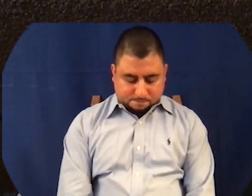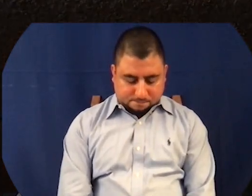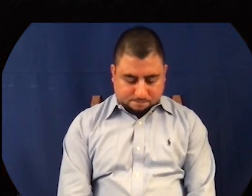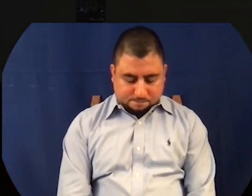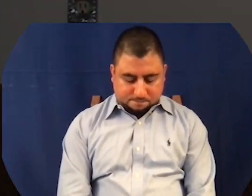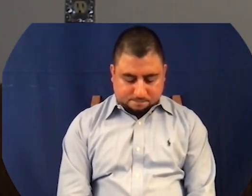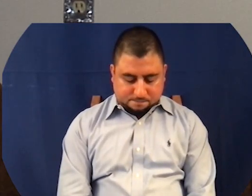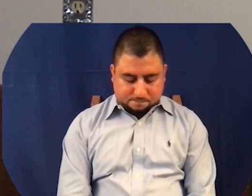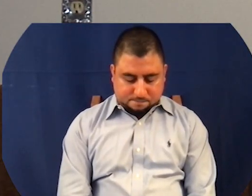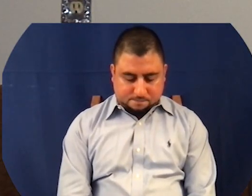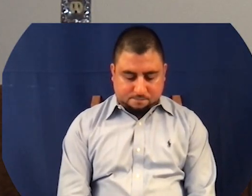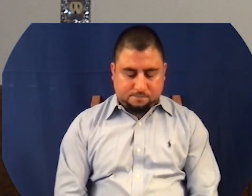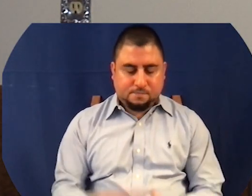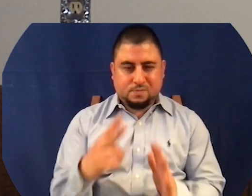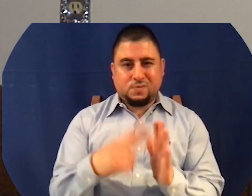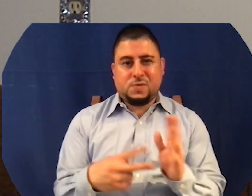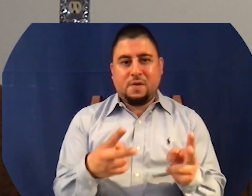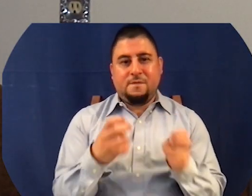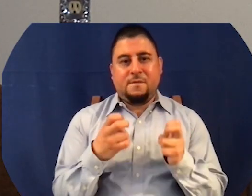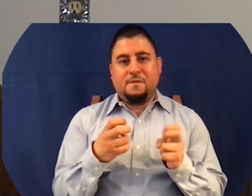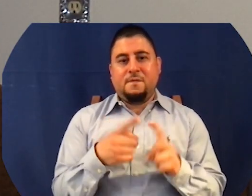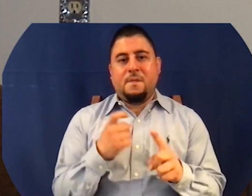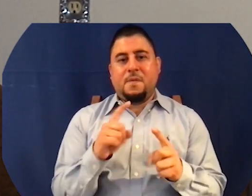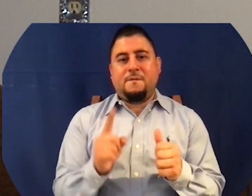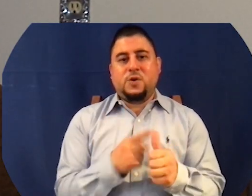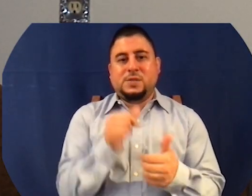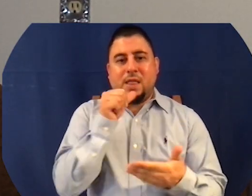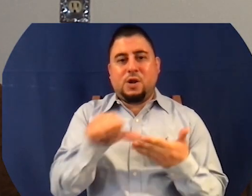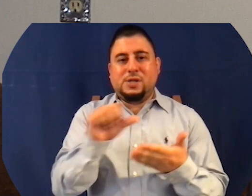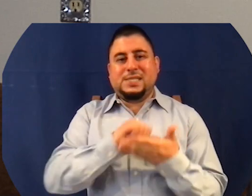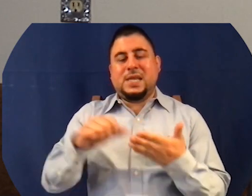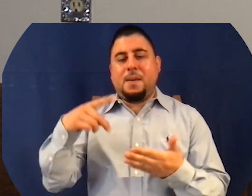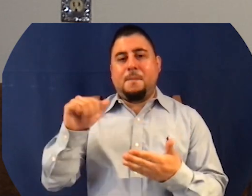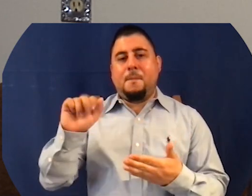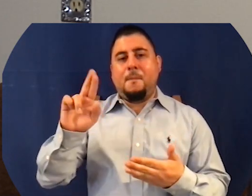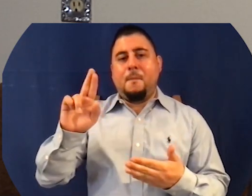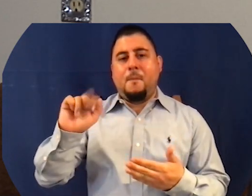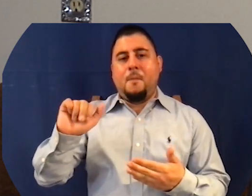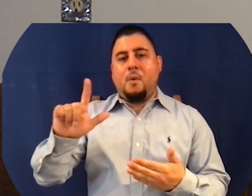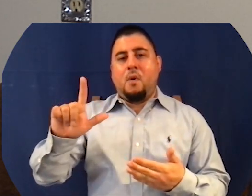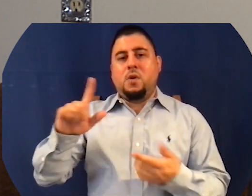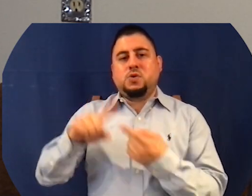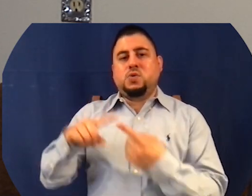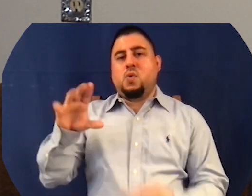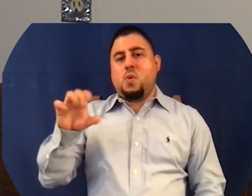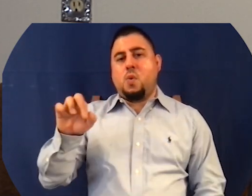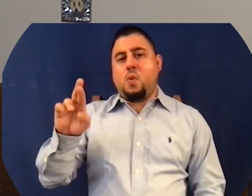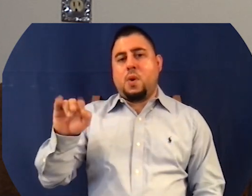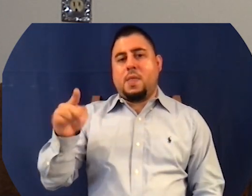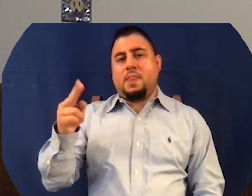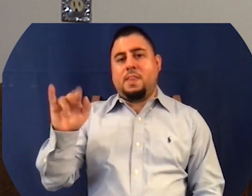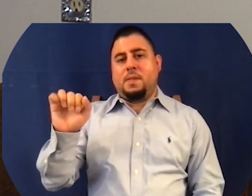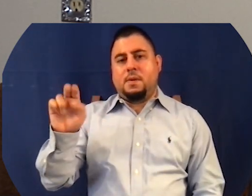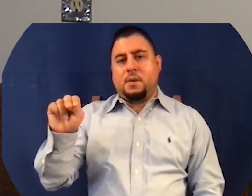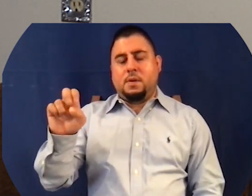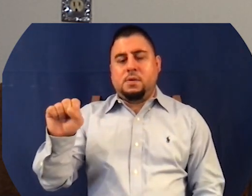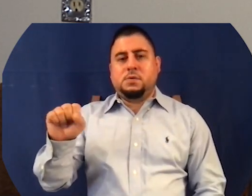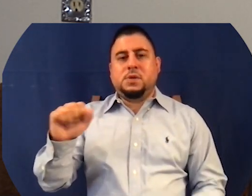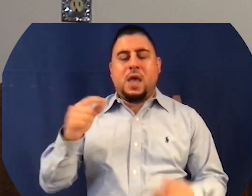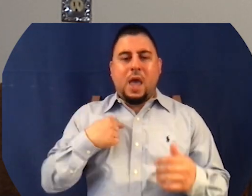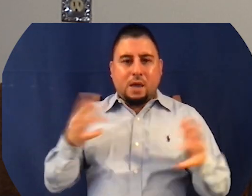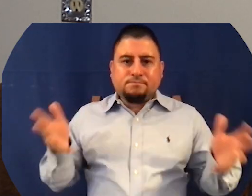life. A reading from the first letter of St. Paul to the Corinthians. I urge